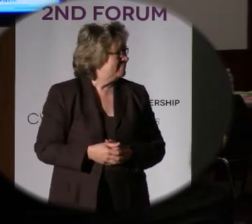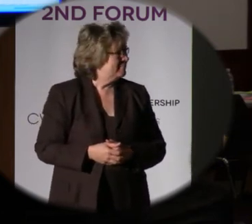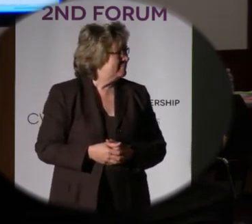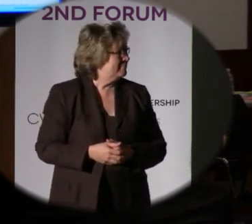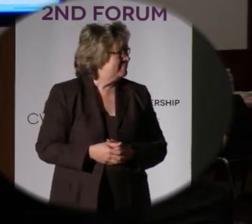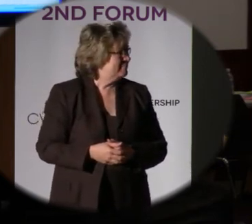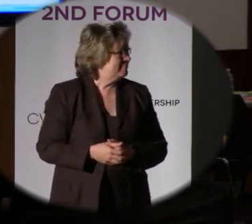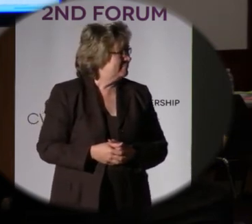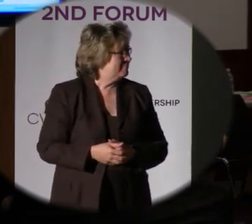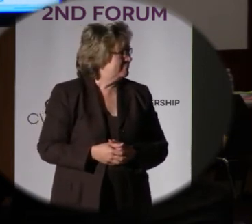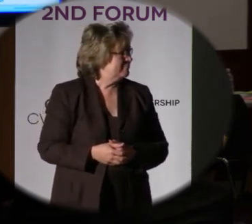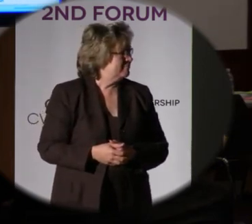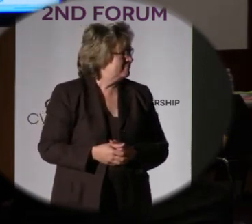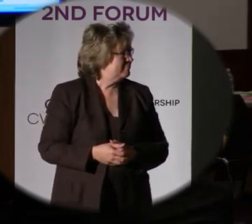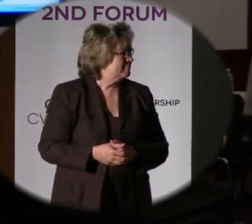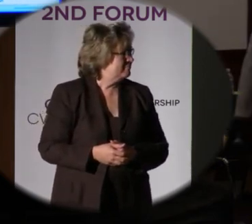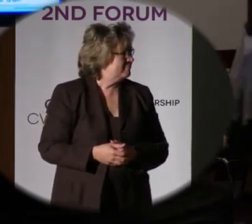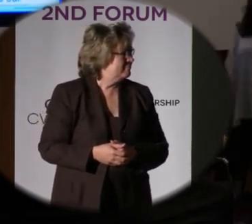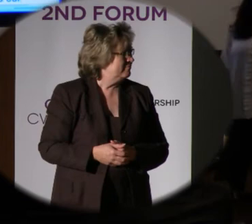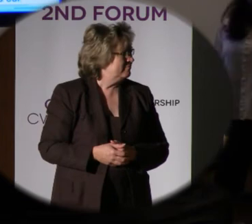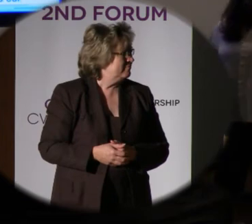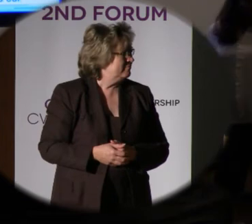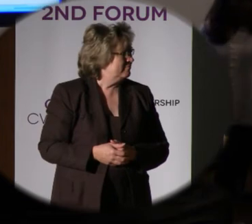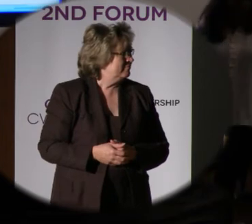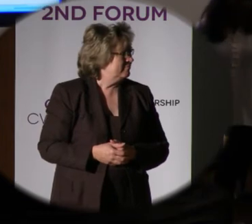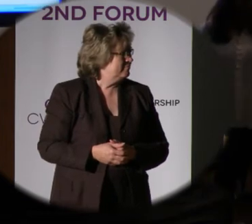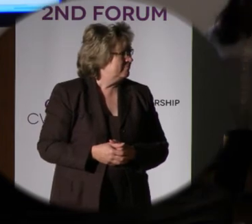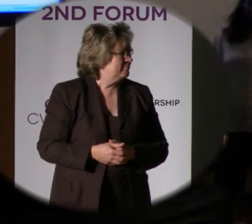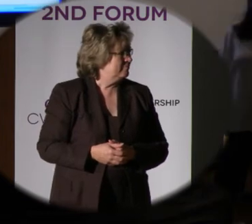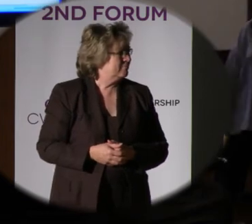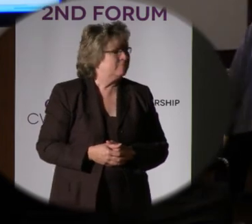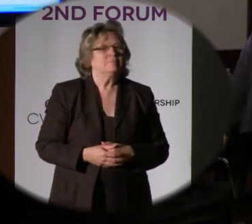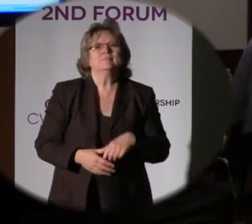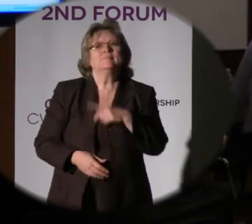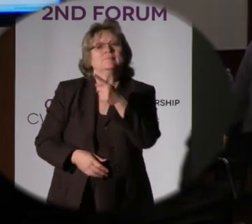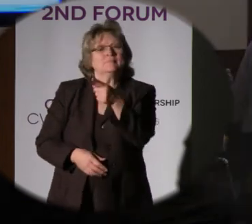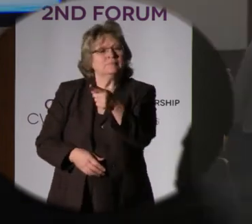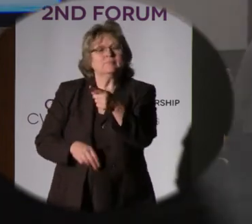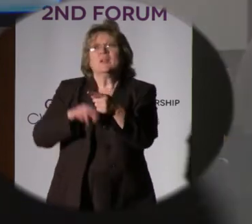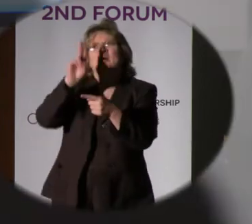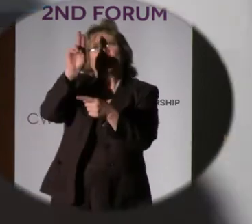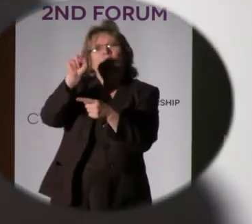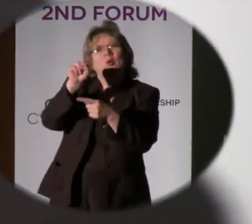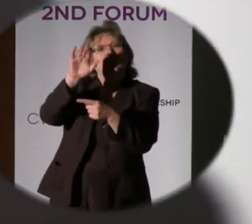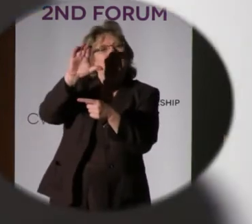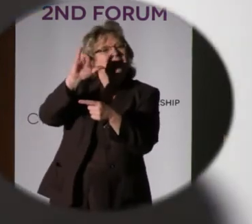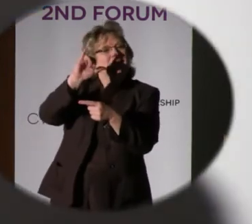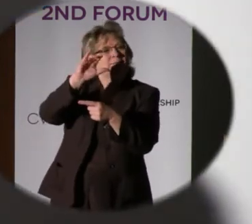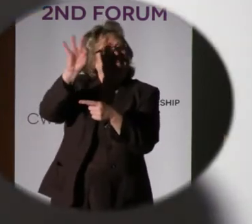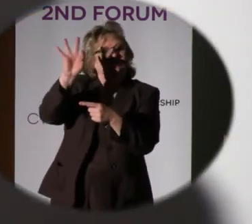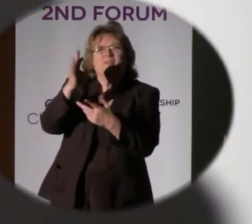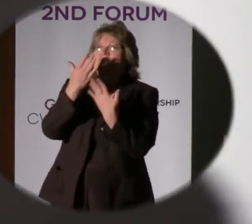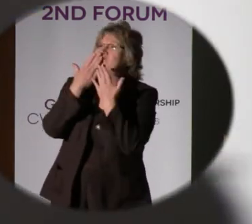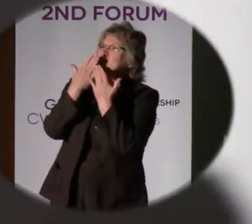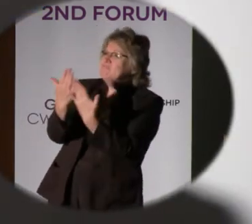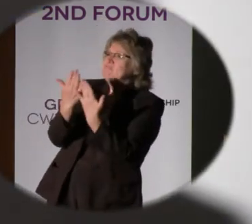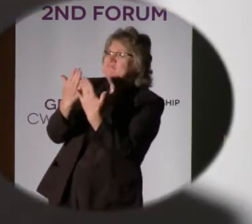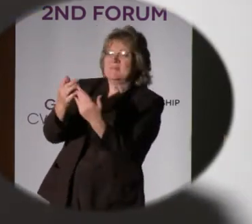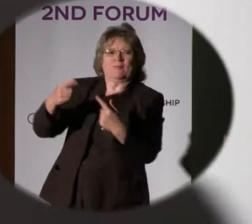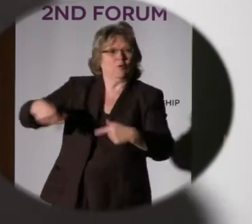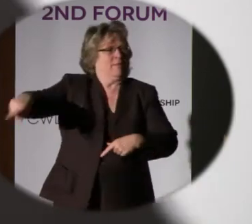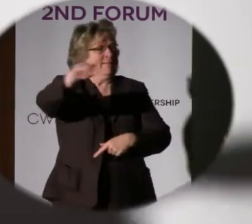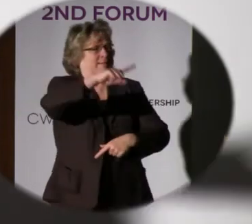our appreciation to the UNICEF and other partnership for all their hard